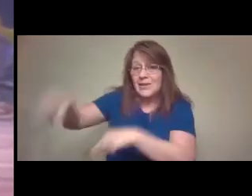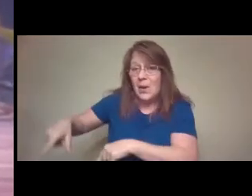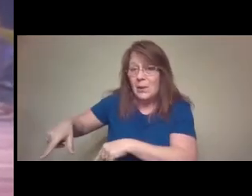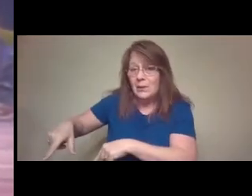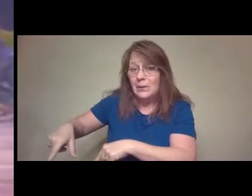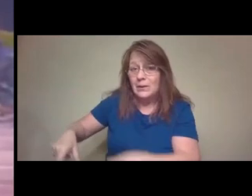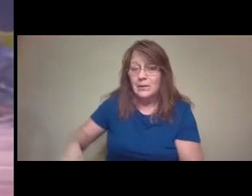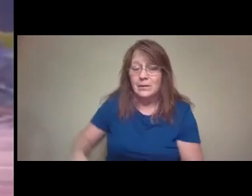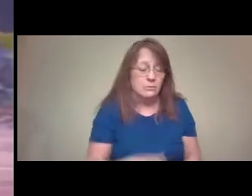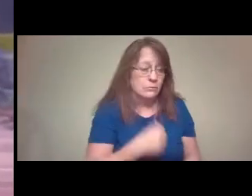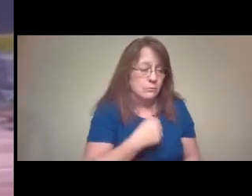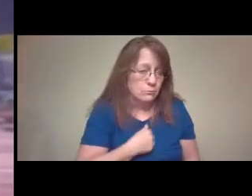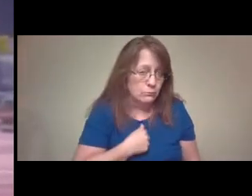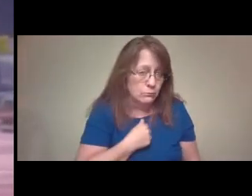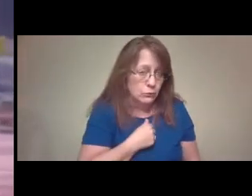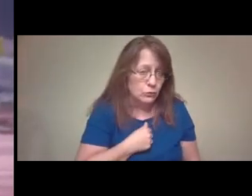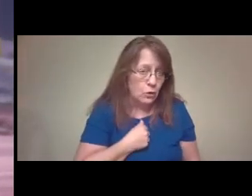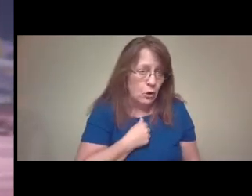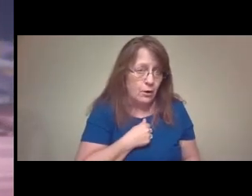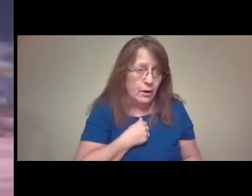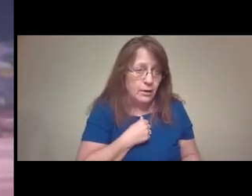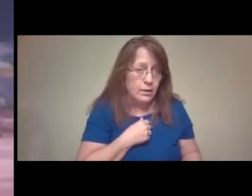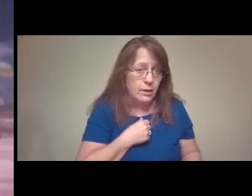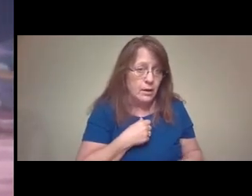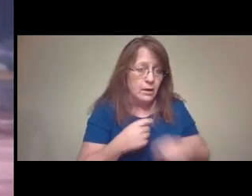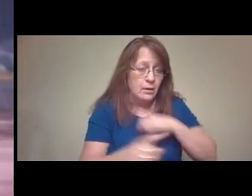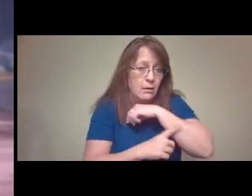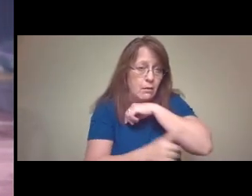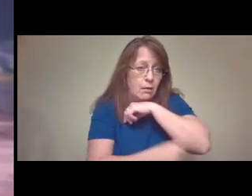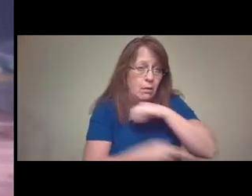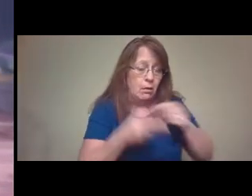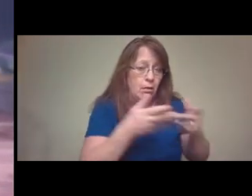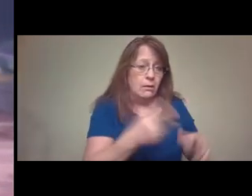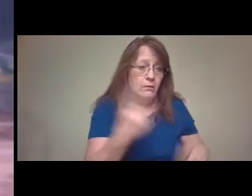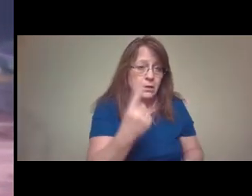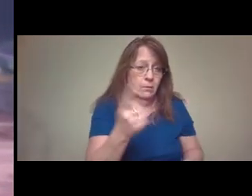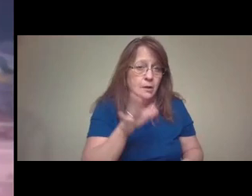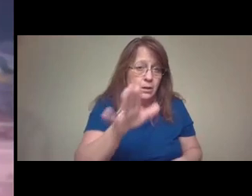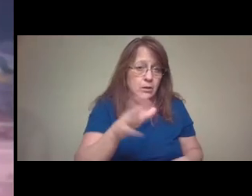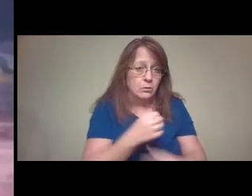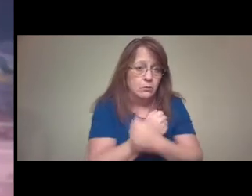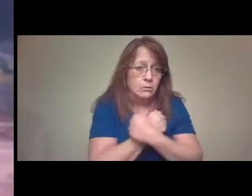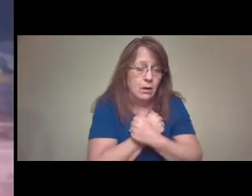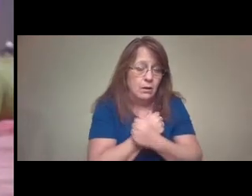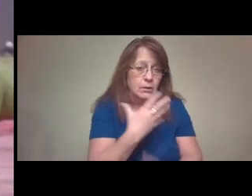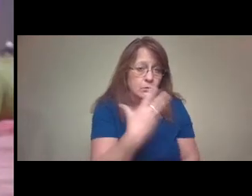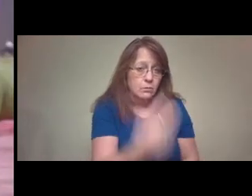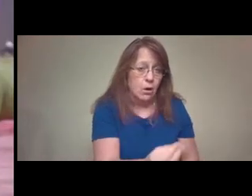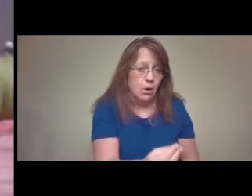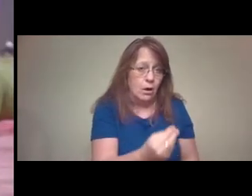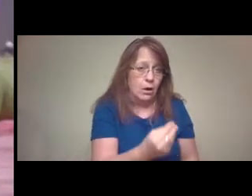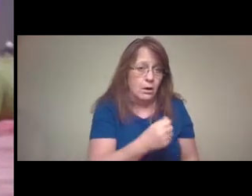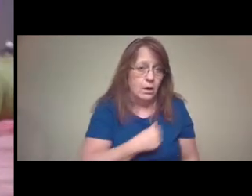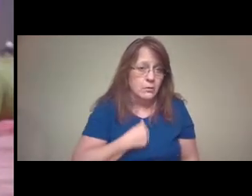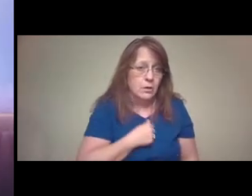I'm sorry they took your rocket. They took something that you loved. It's gone. Forever.